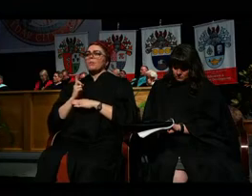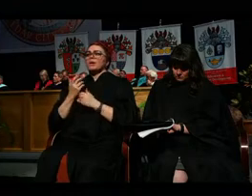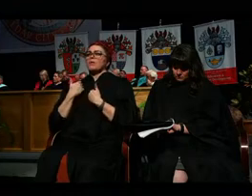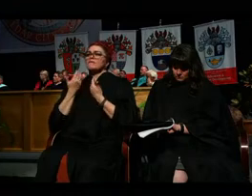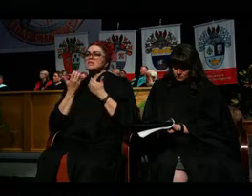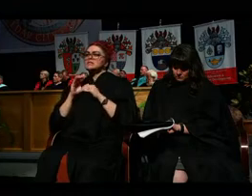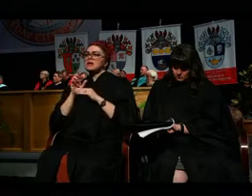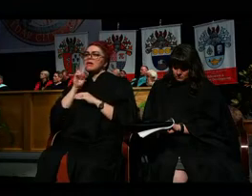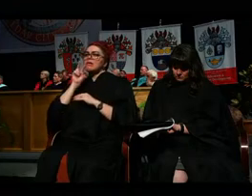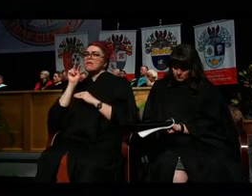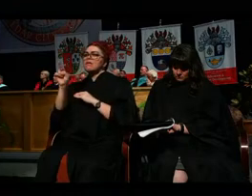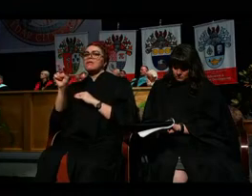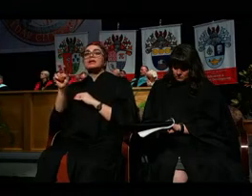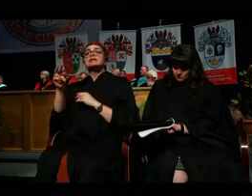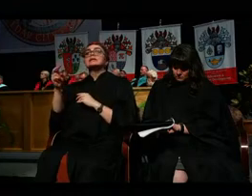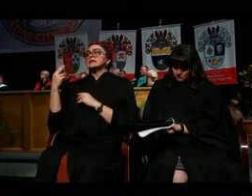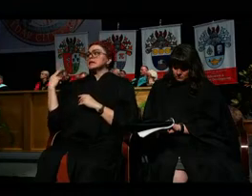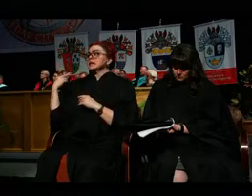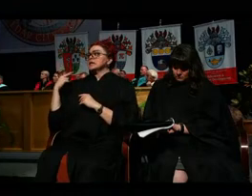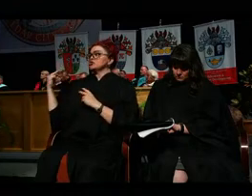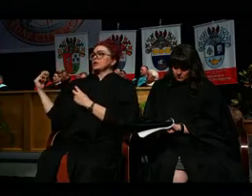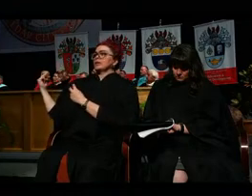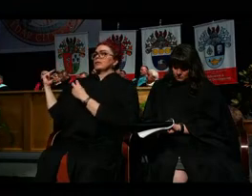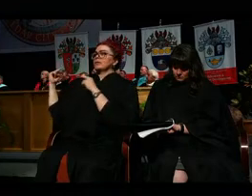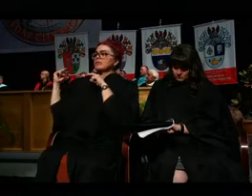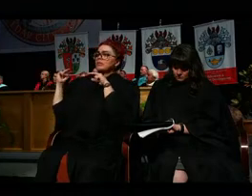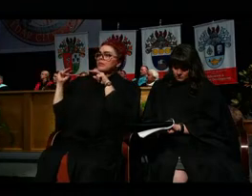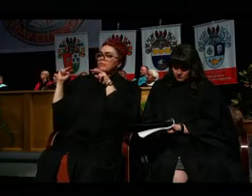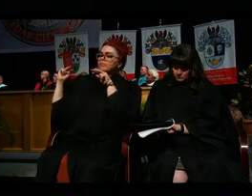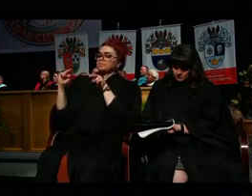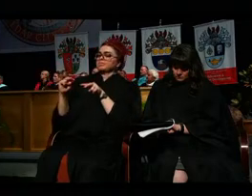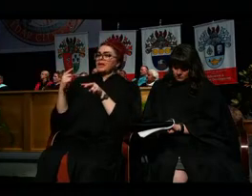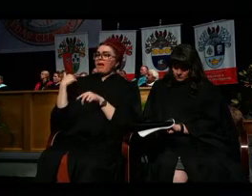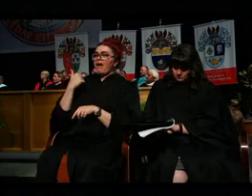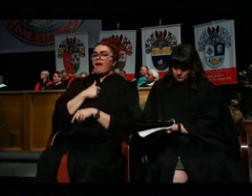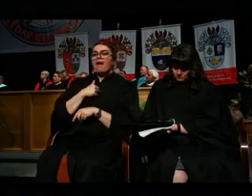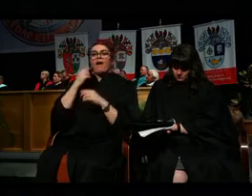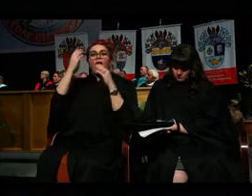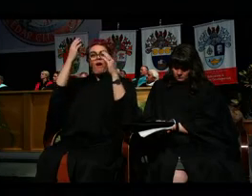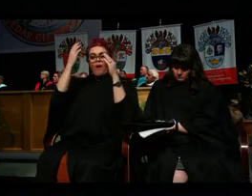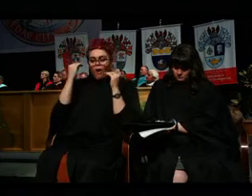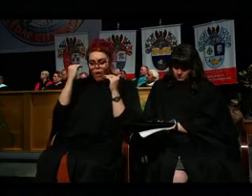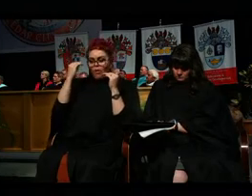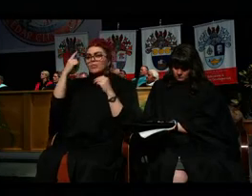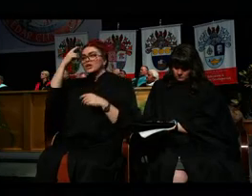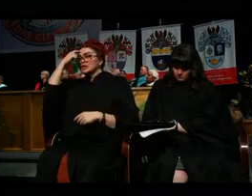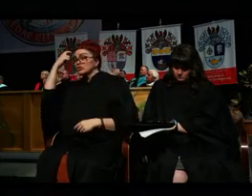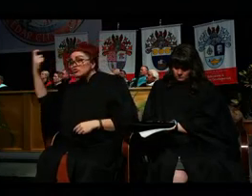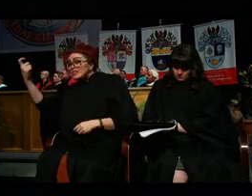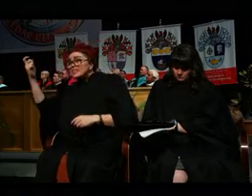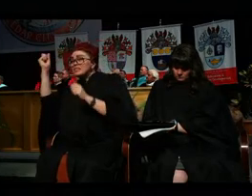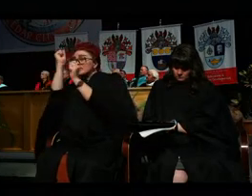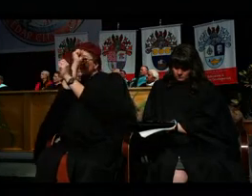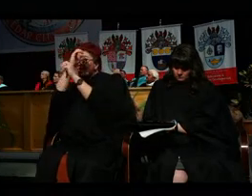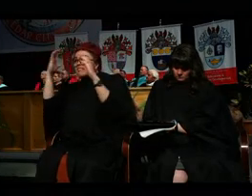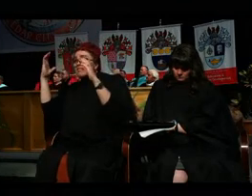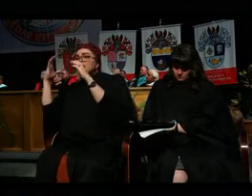of history are upon us. The hopes and dreams of our founders sustain